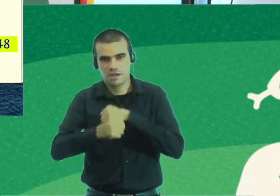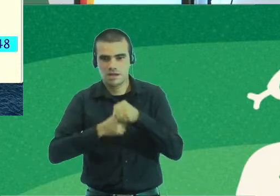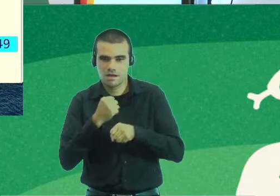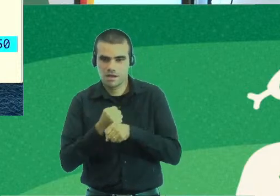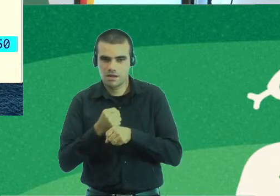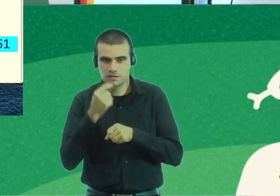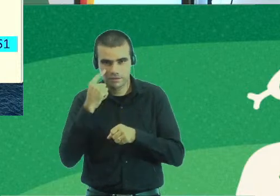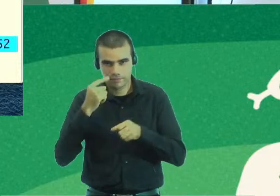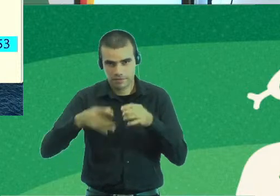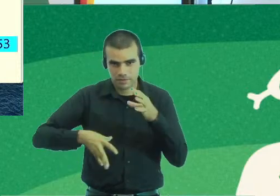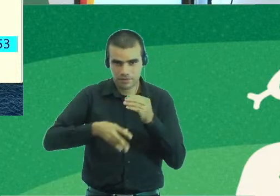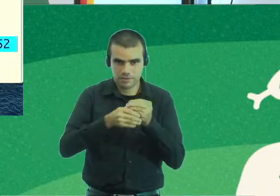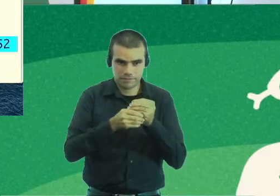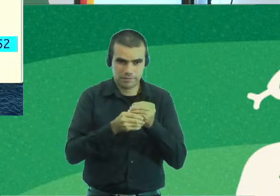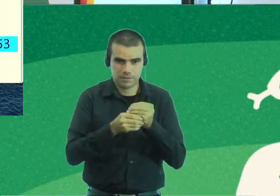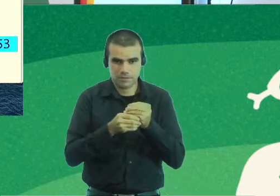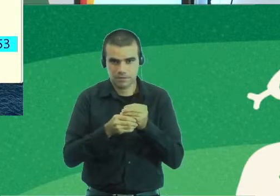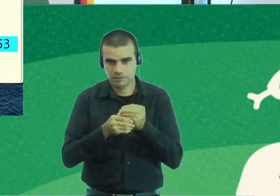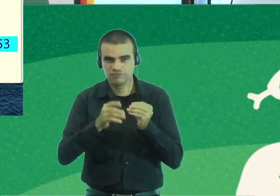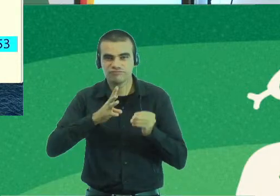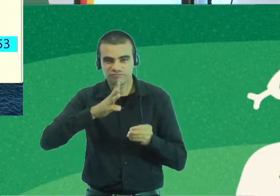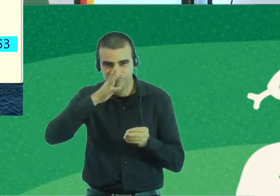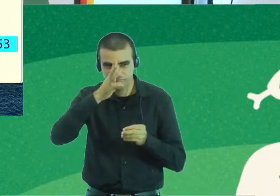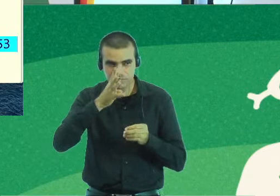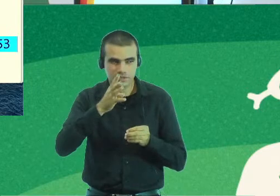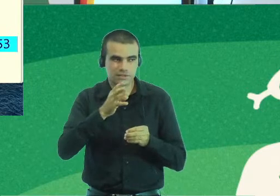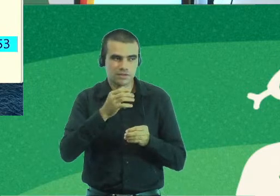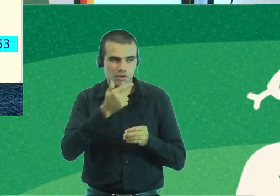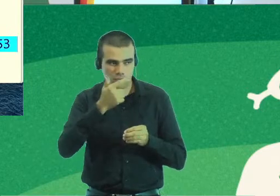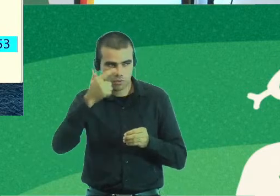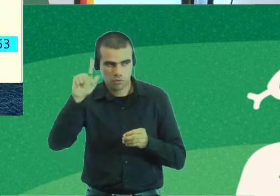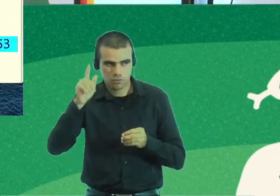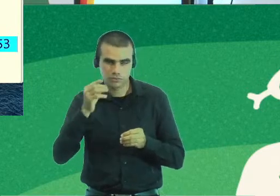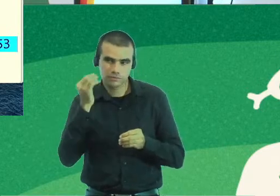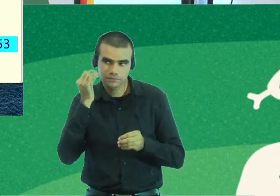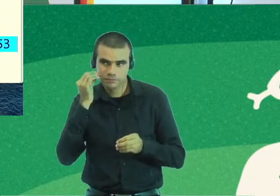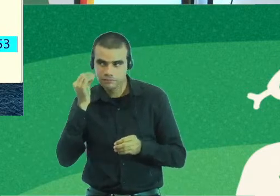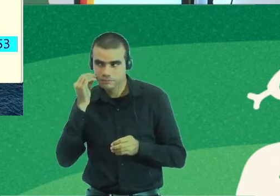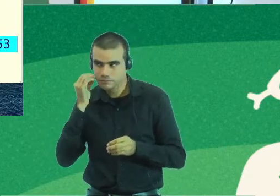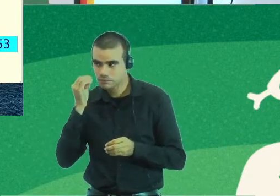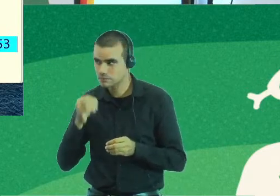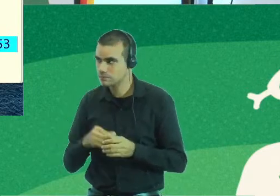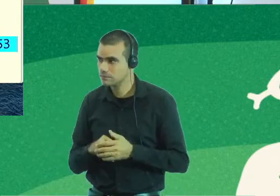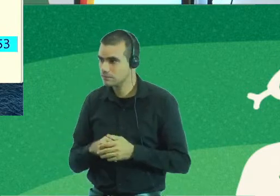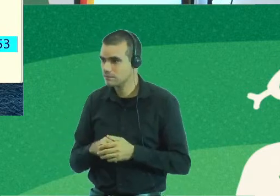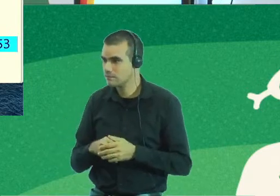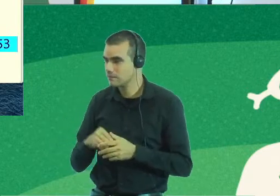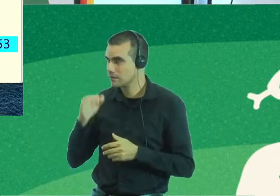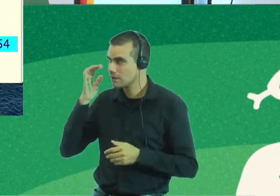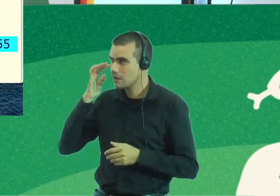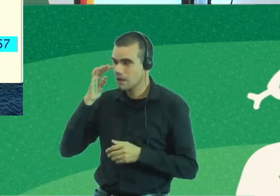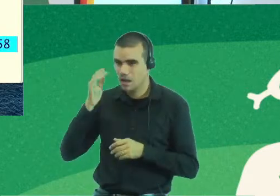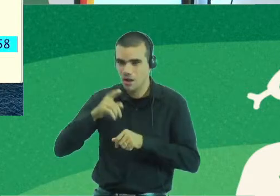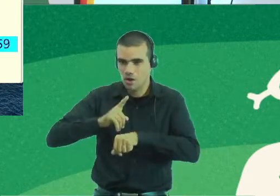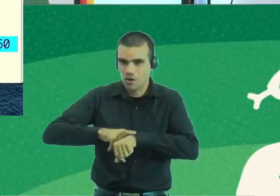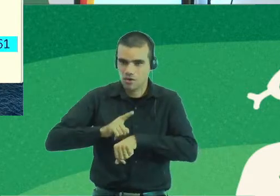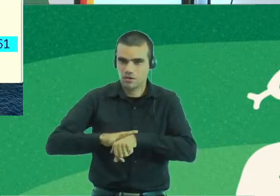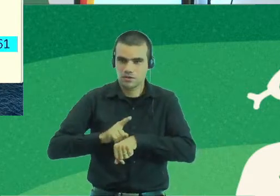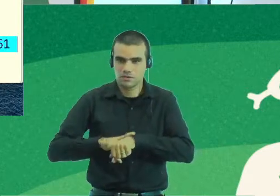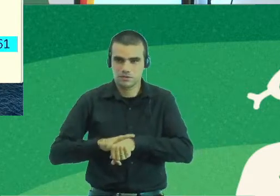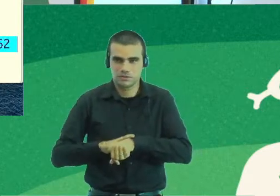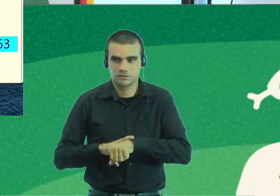just add another string. So like the time zone, I think like the proper name for it is